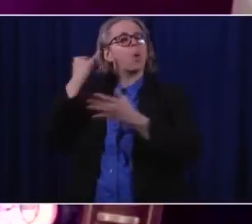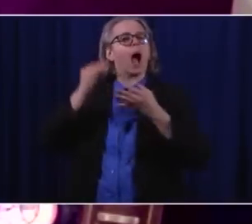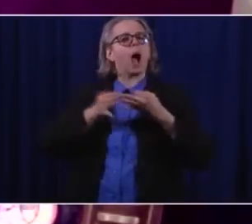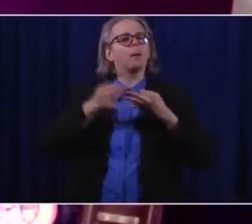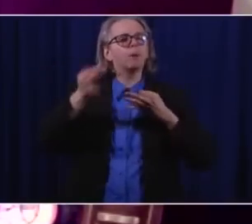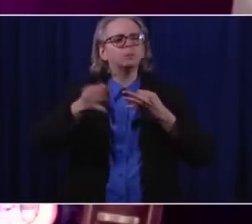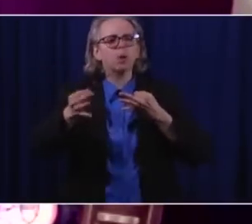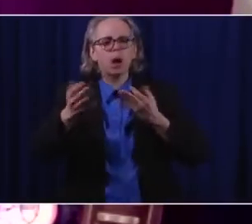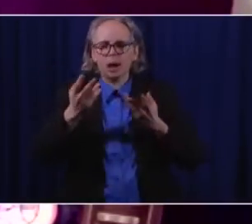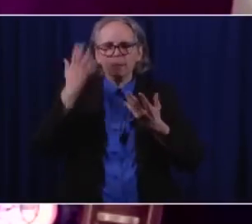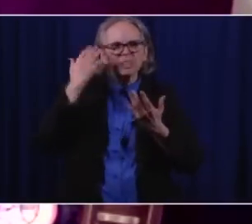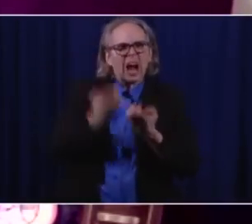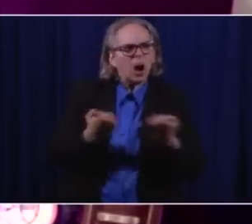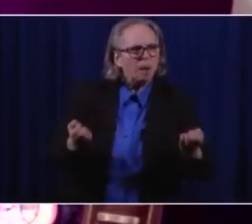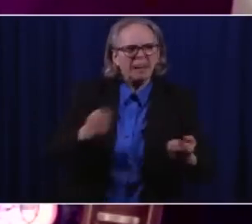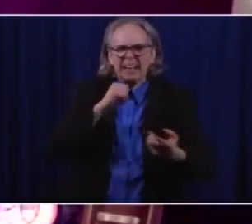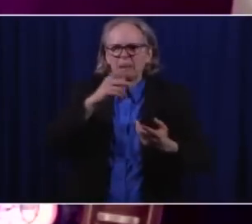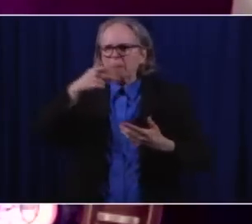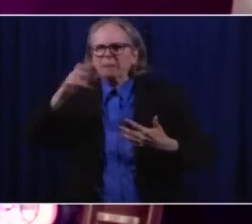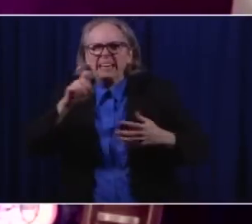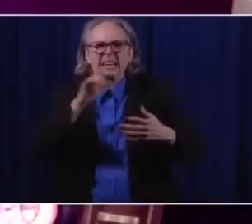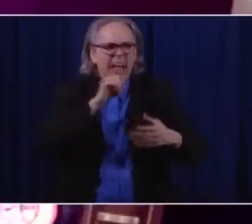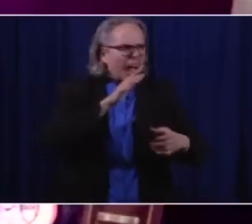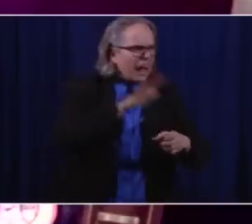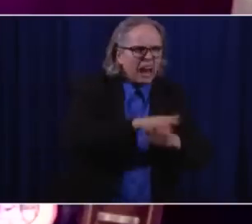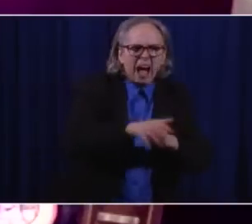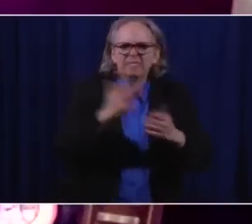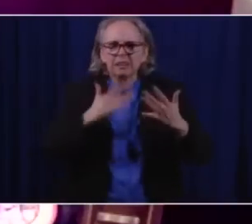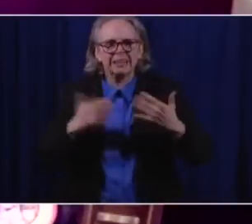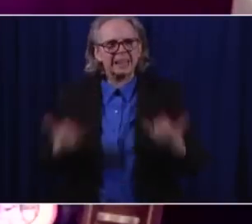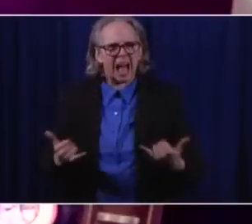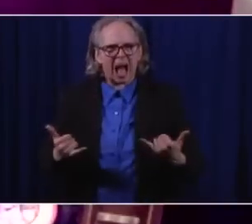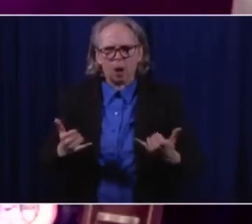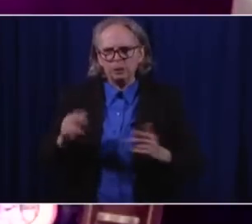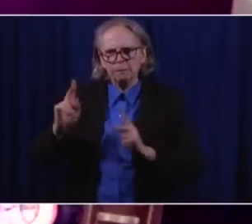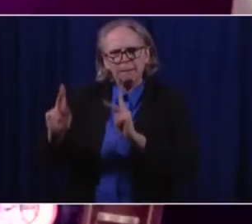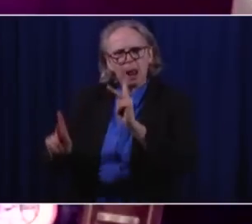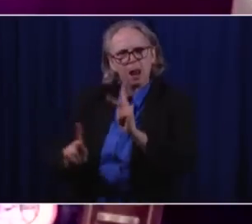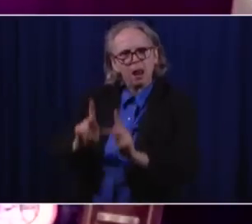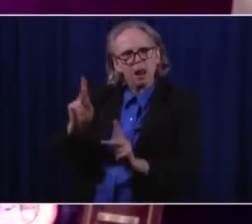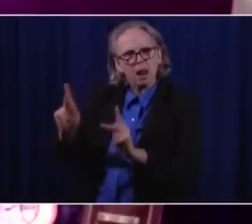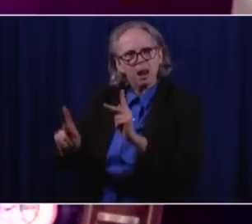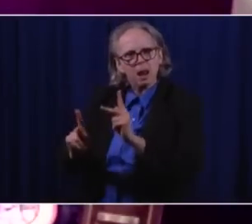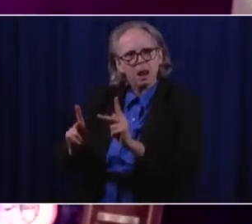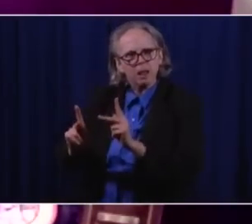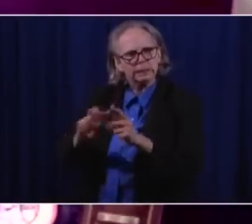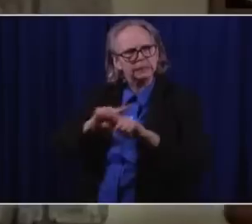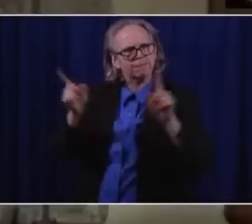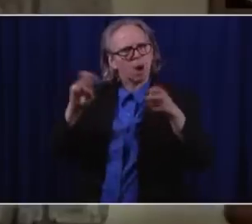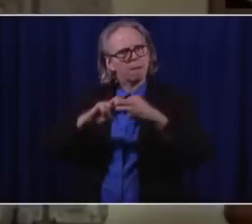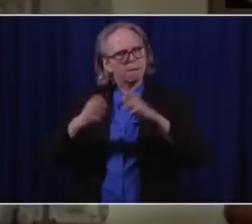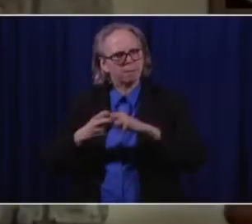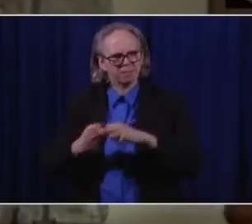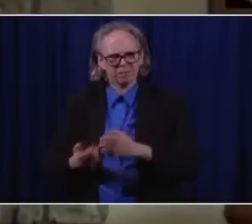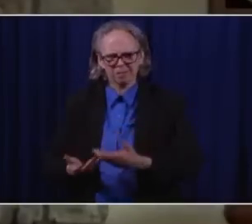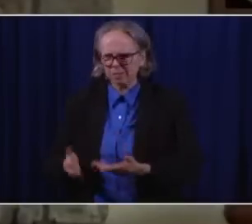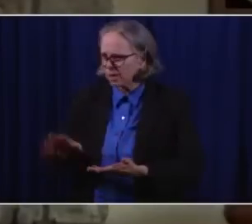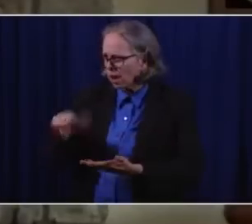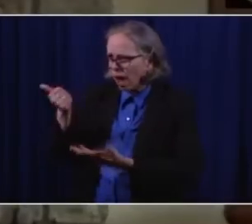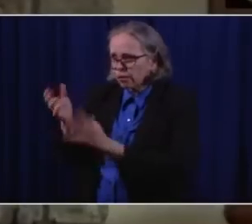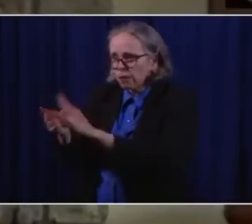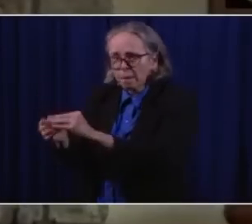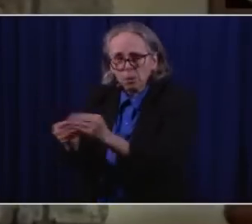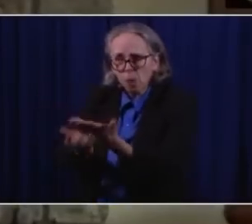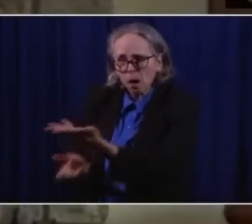causing a lot of that type of problem. Okay. Anybody else? I don't know if anybody, Eric, comes up. Okay,